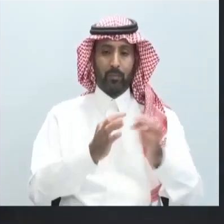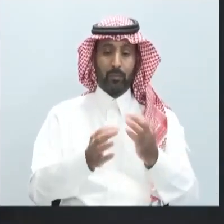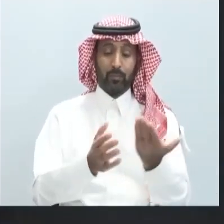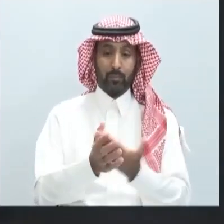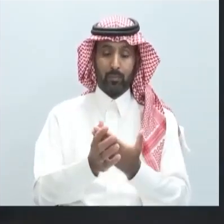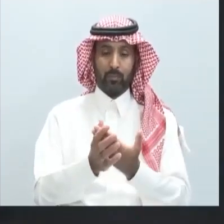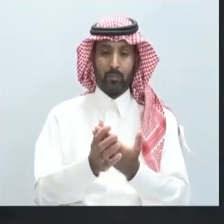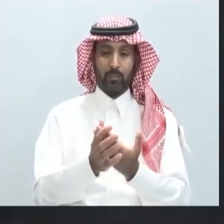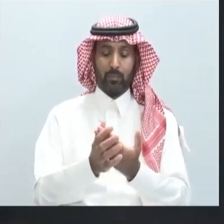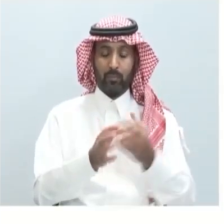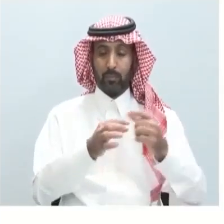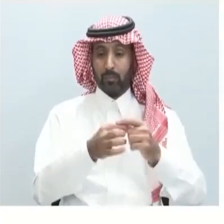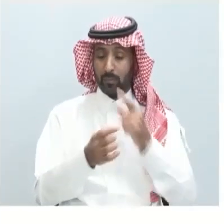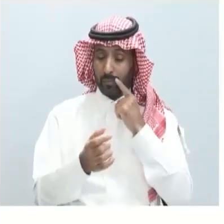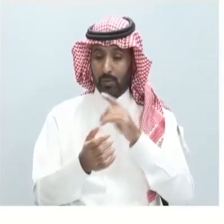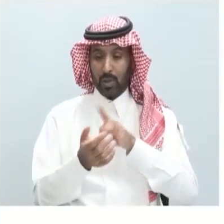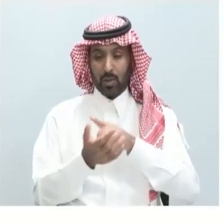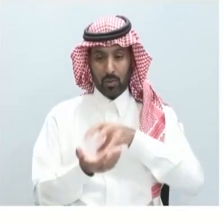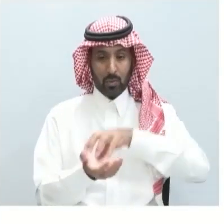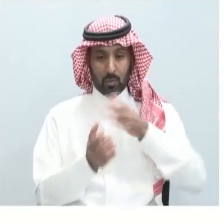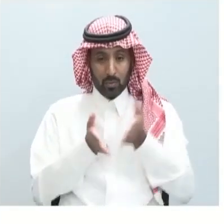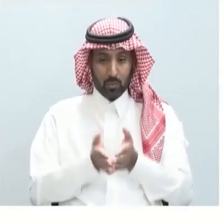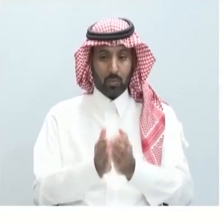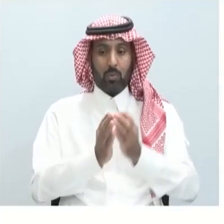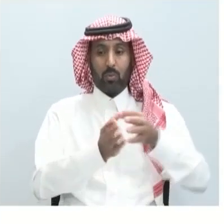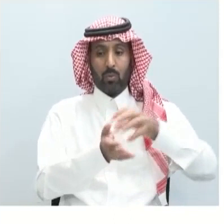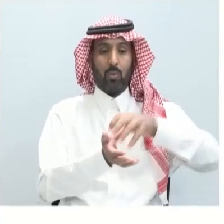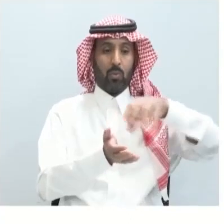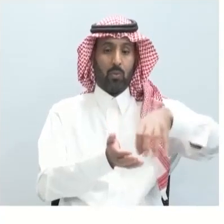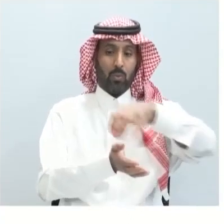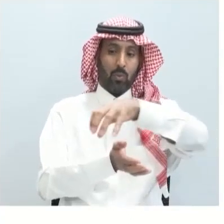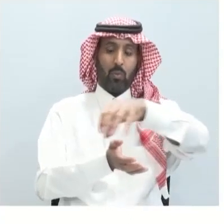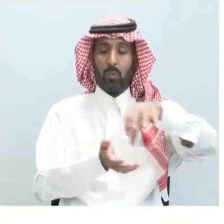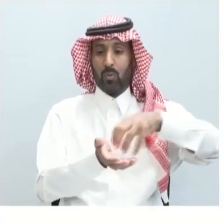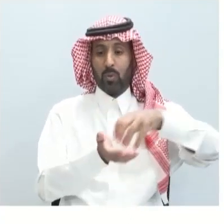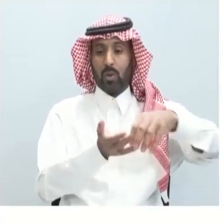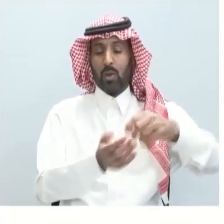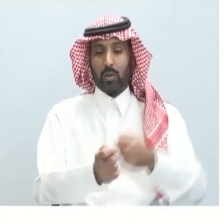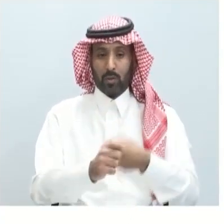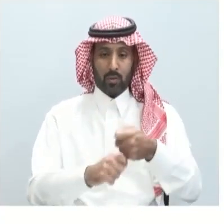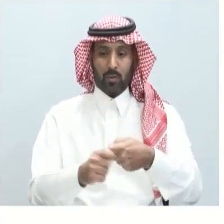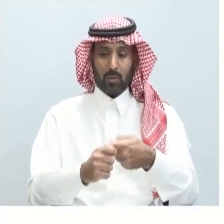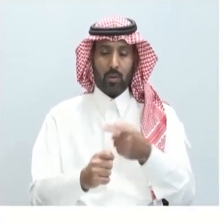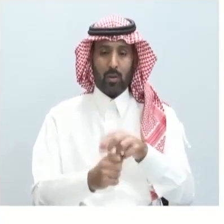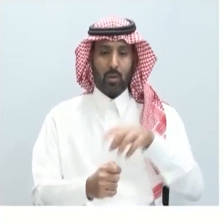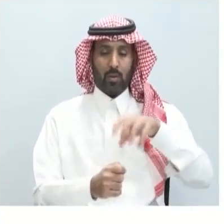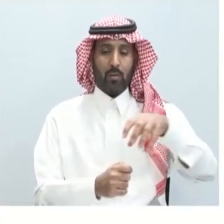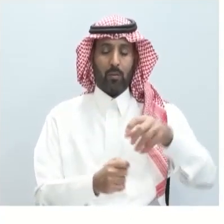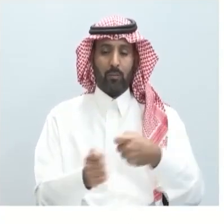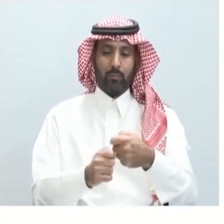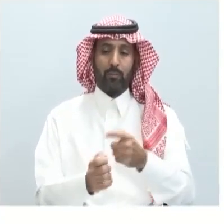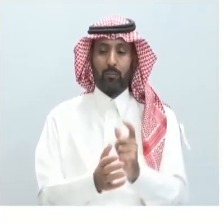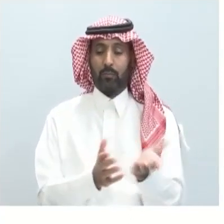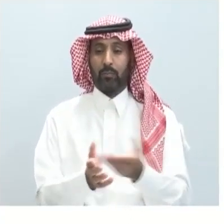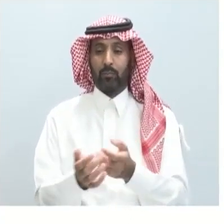strategic position gives the Kingdom of Saudi Arabia the potential that will be leading business hub with limitless opportunities for